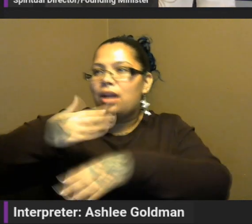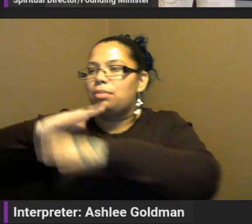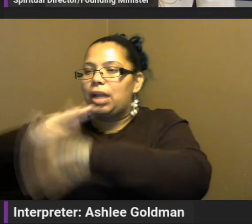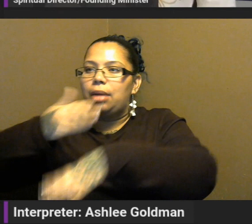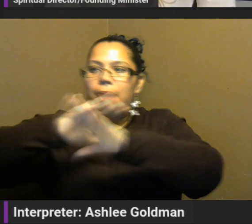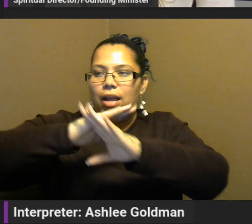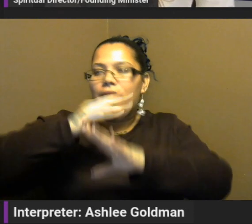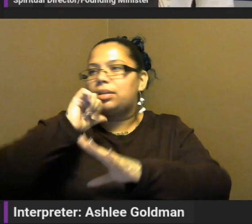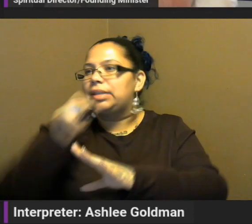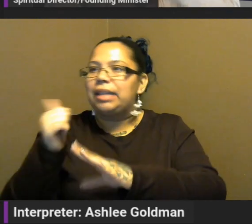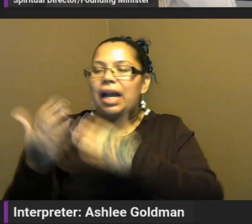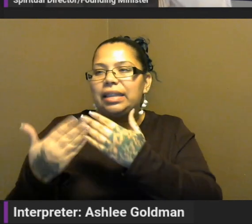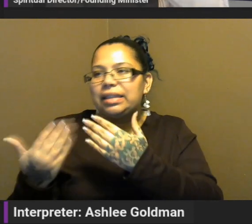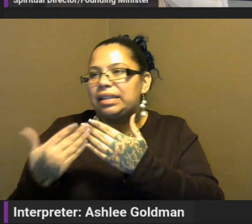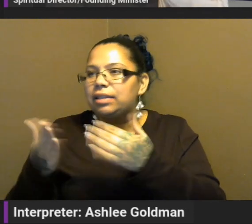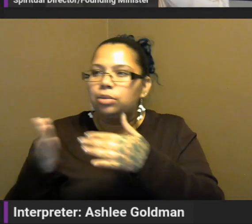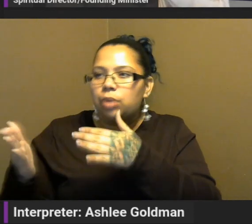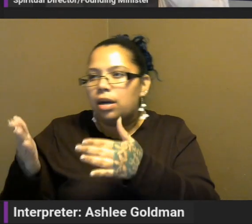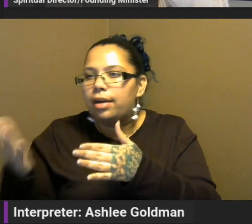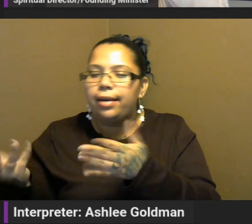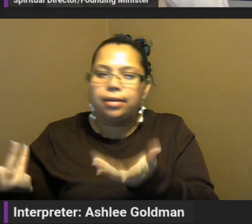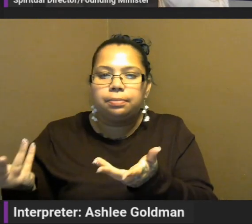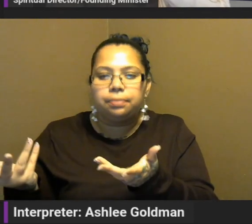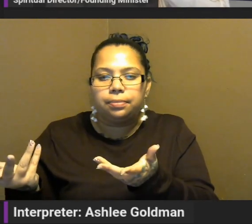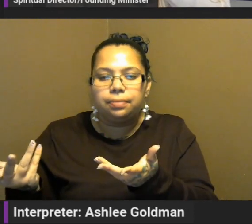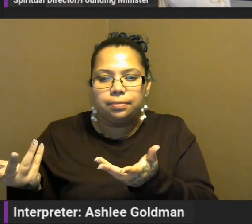as associated with maintaining the status quo.